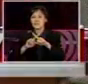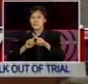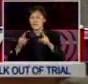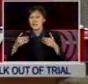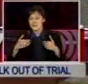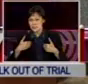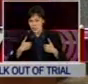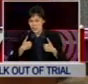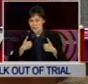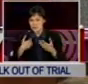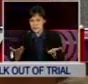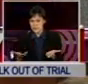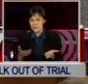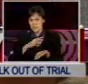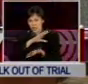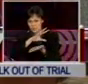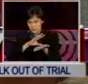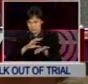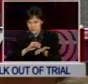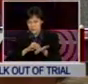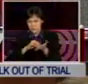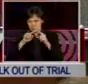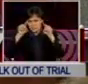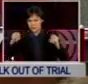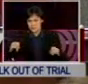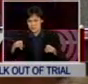copy of the subpoena that I issued.